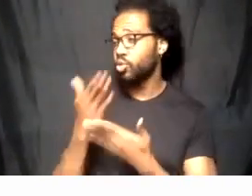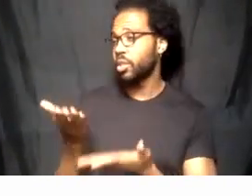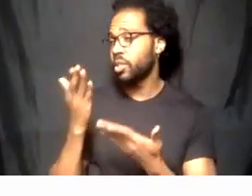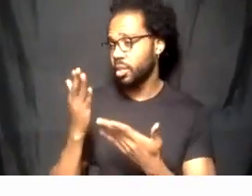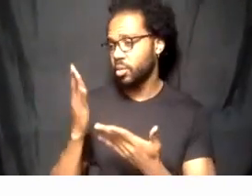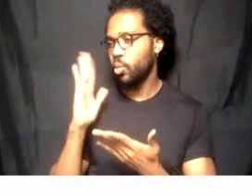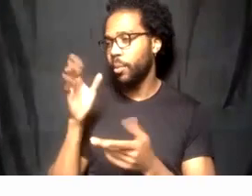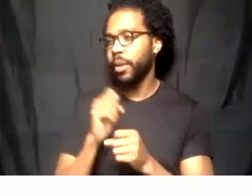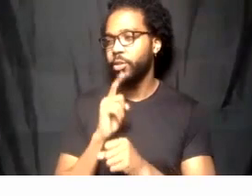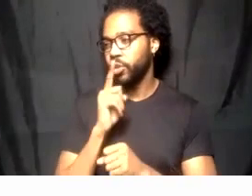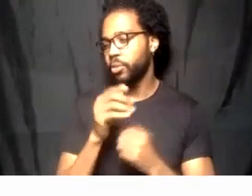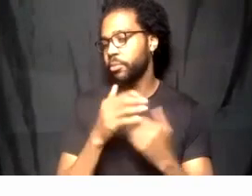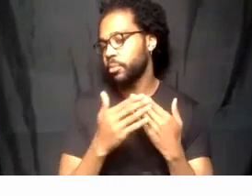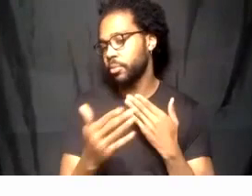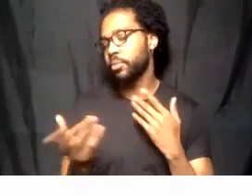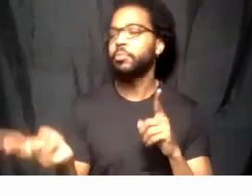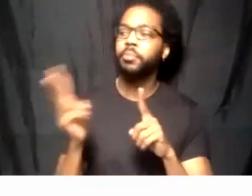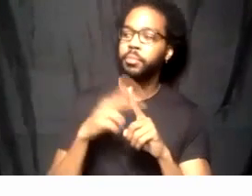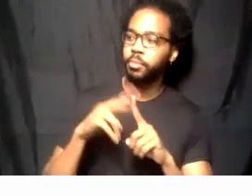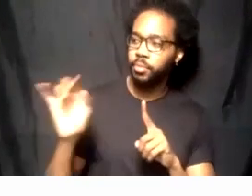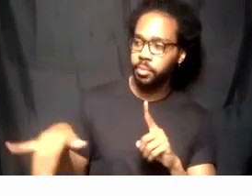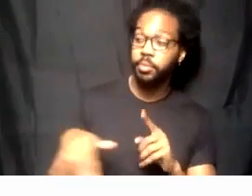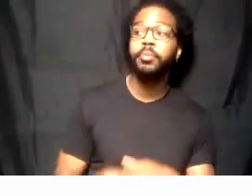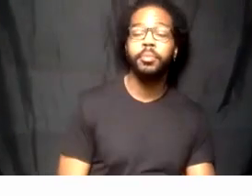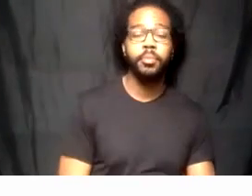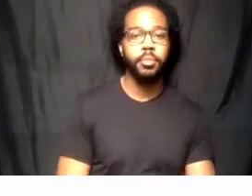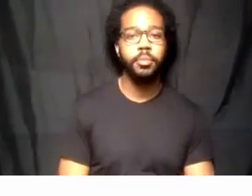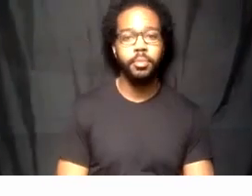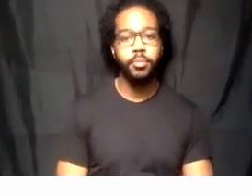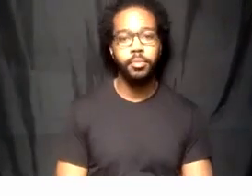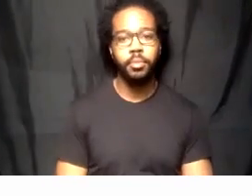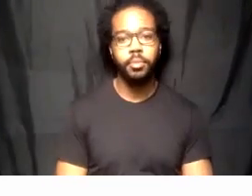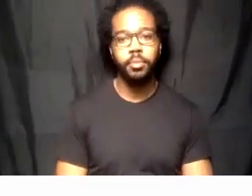make sure that we start next week with that.